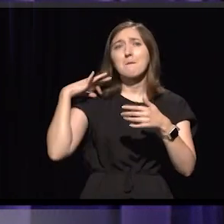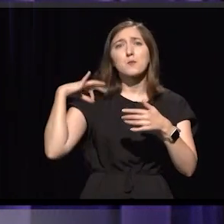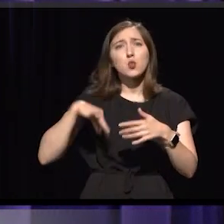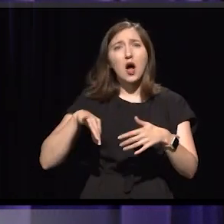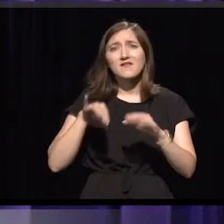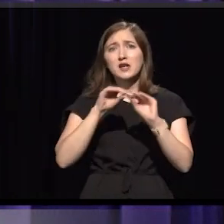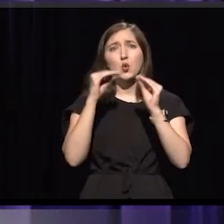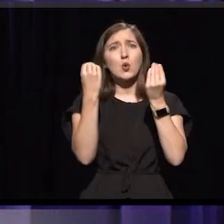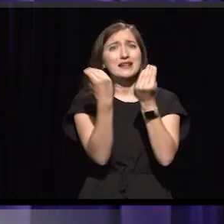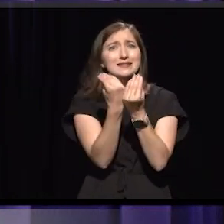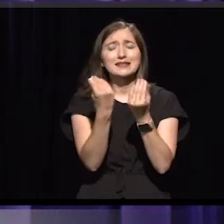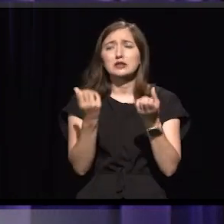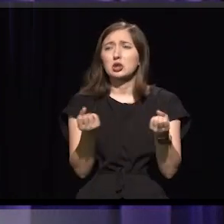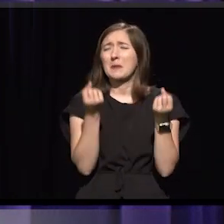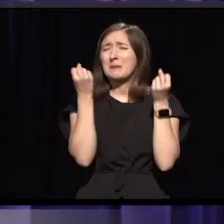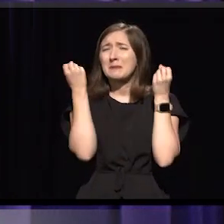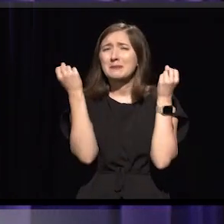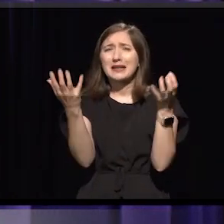have reached out to us, and